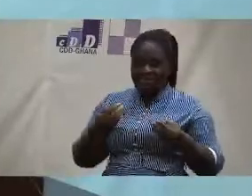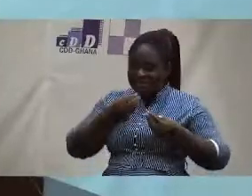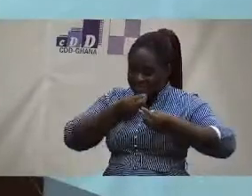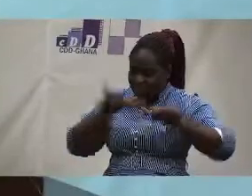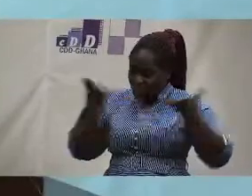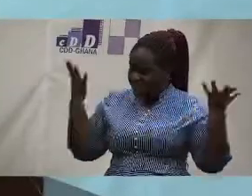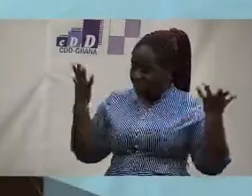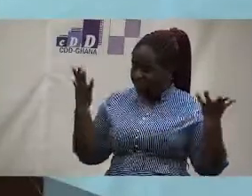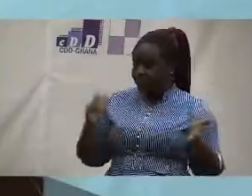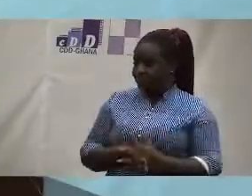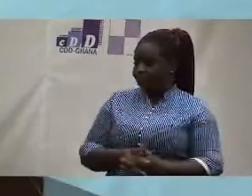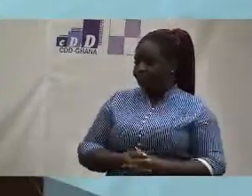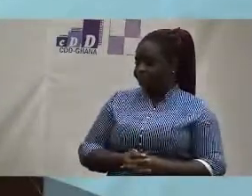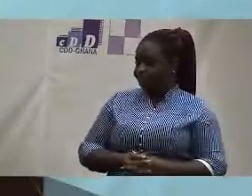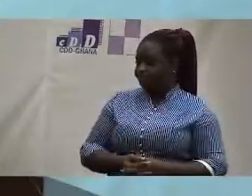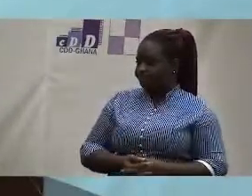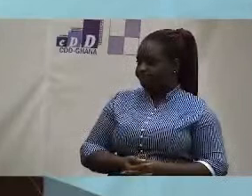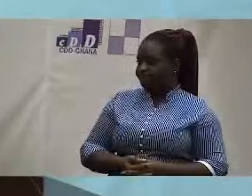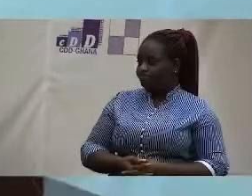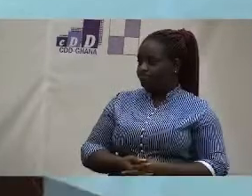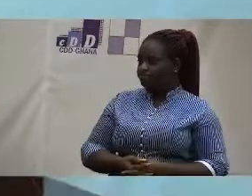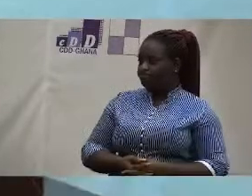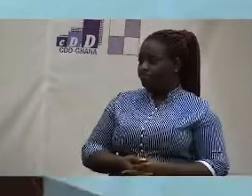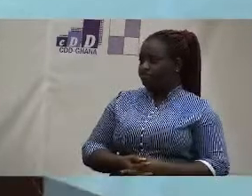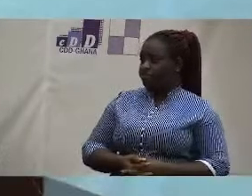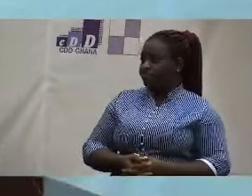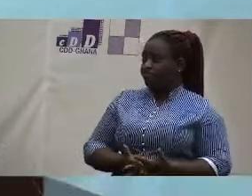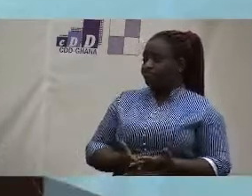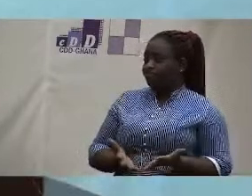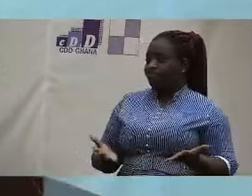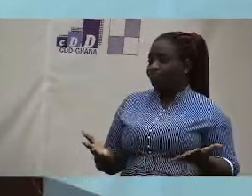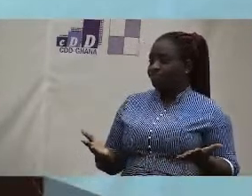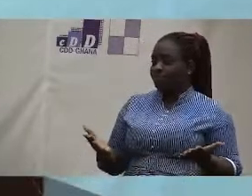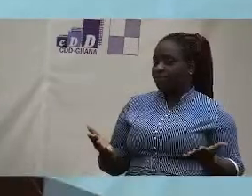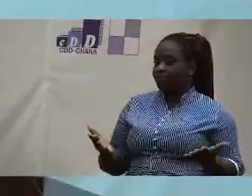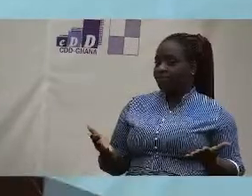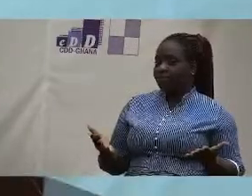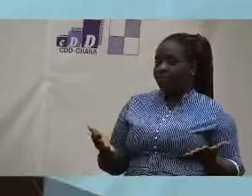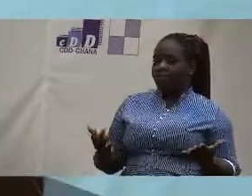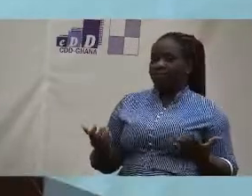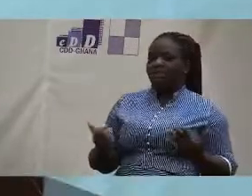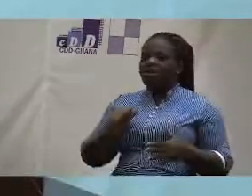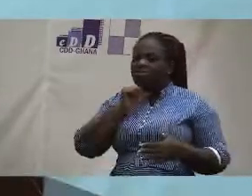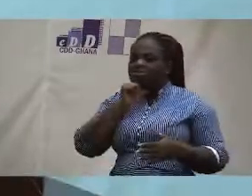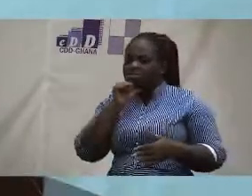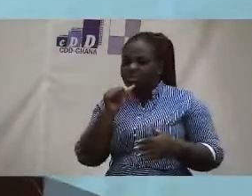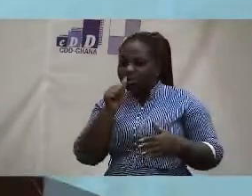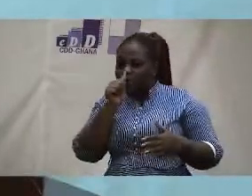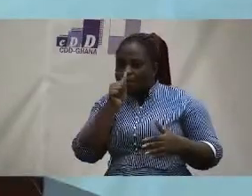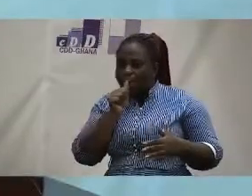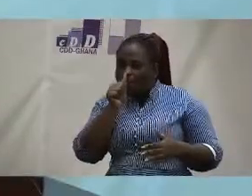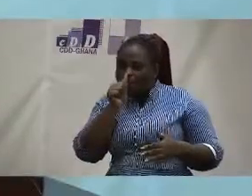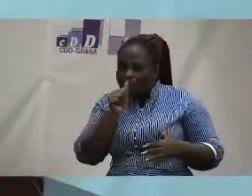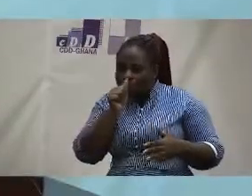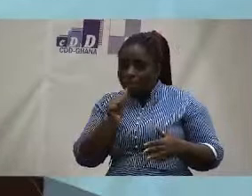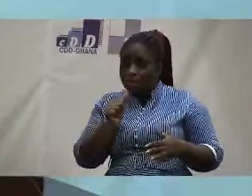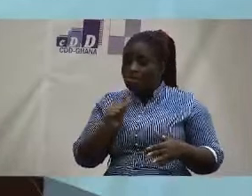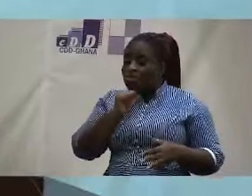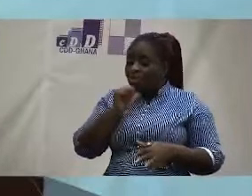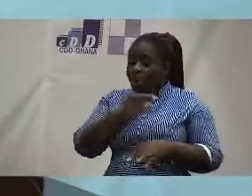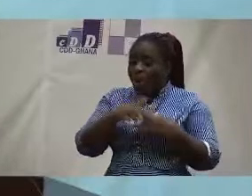information, really. Impart information, infringing on privacy, which are all fundamental